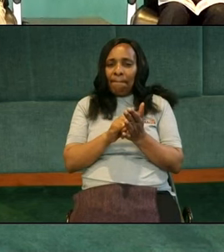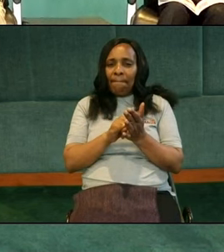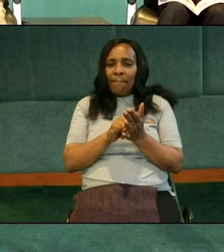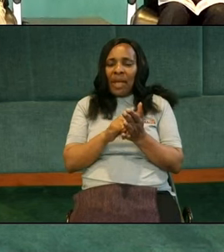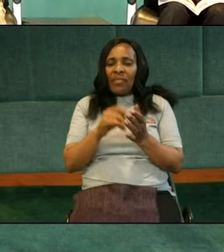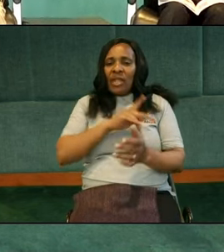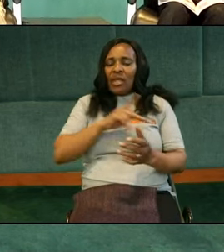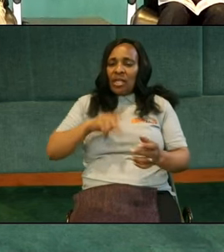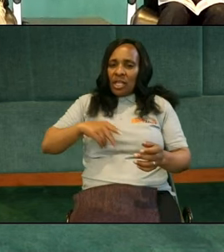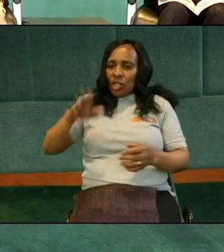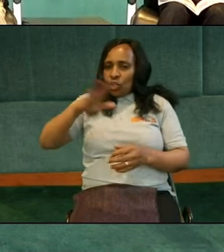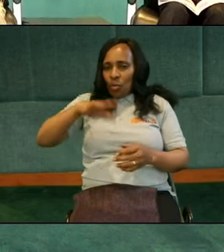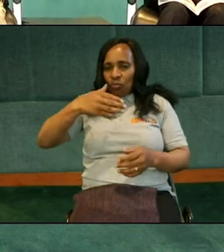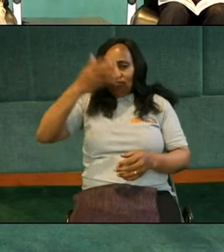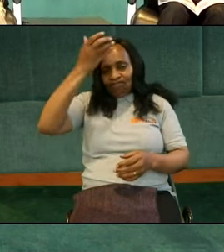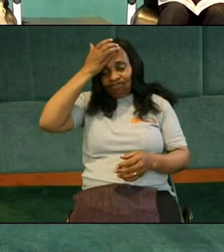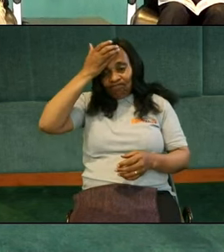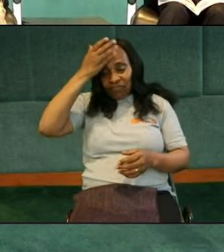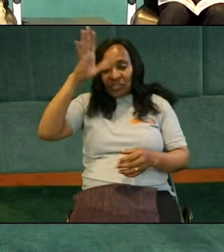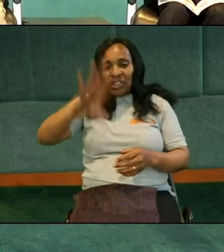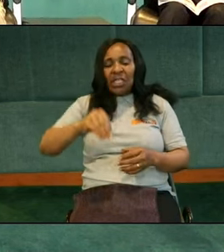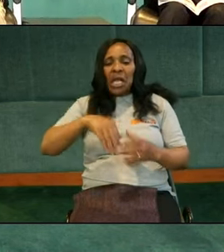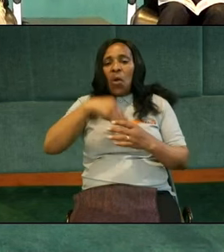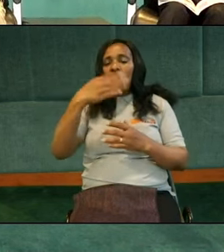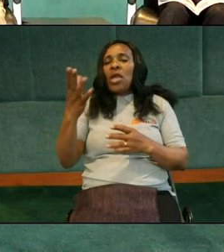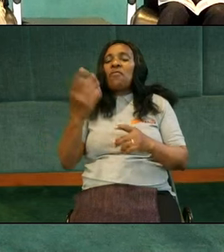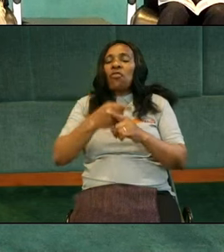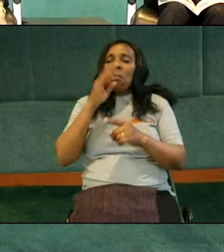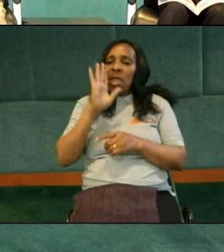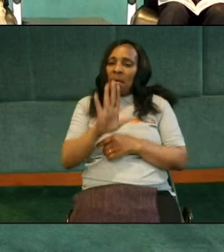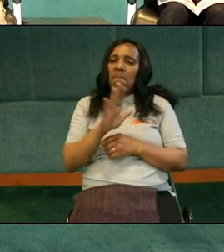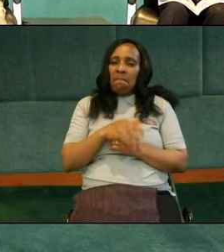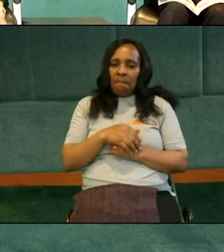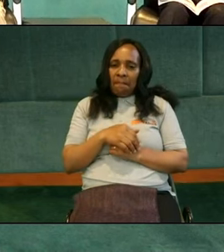the kingdom was taken away from him. Yeah.